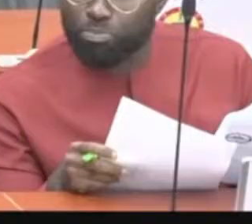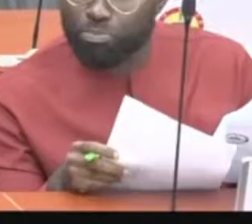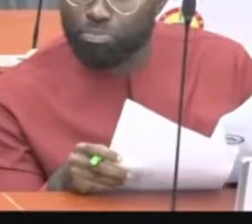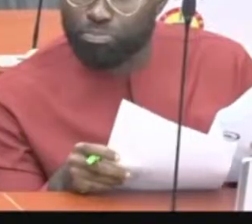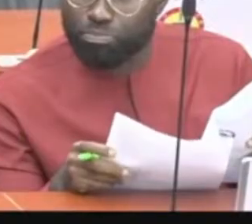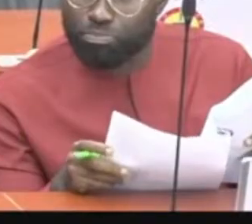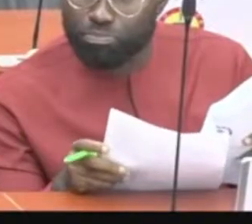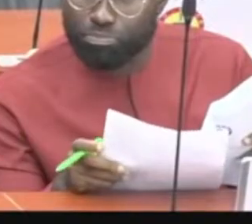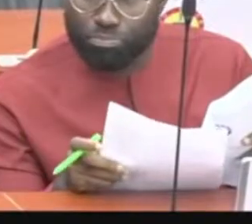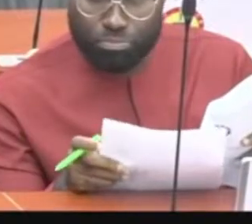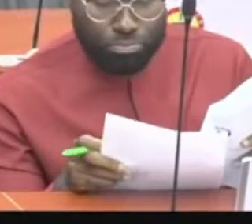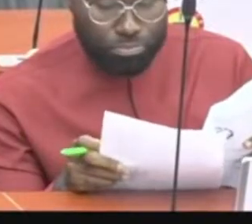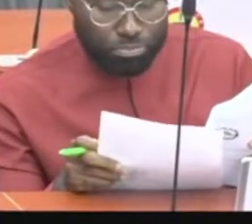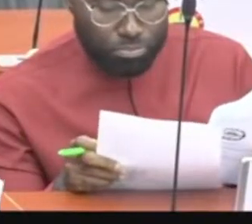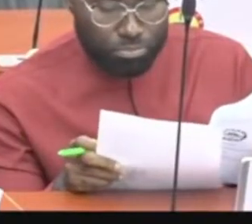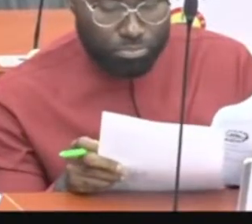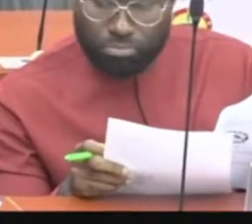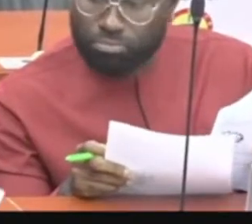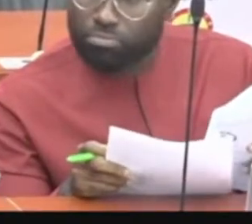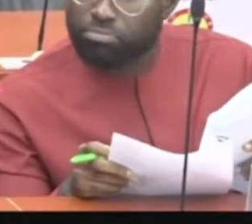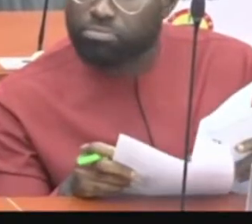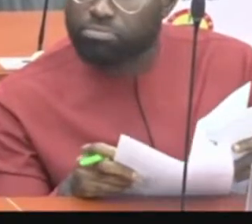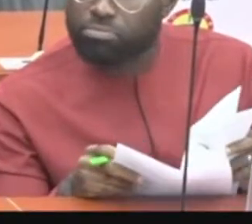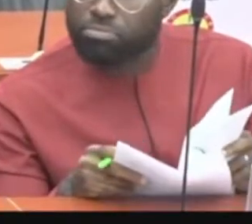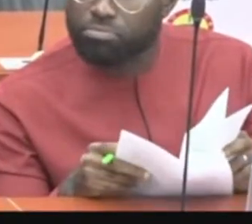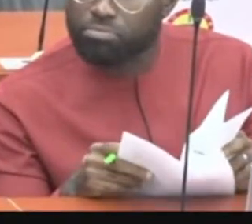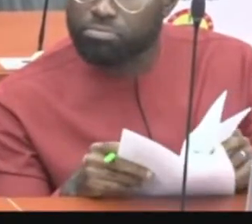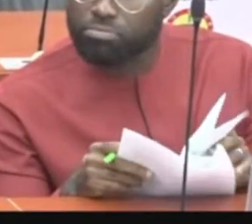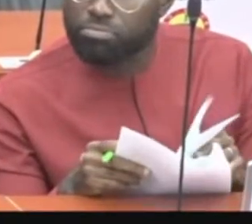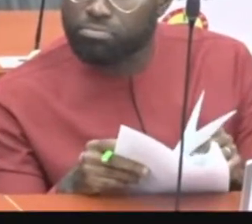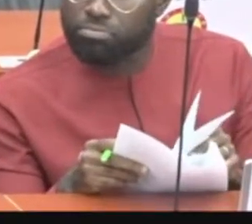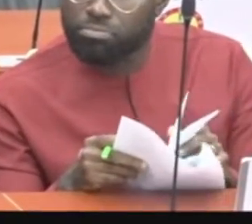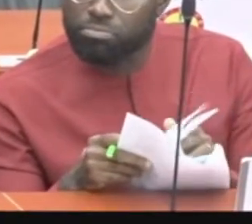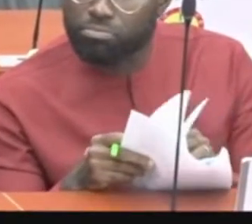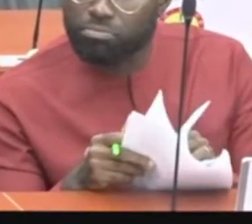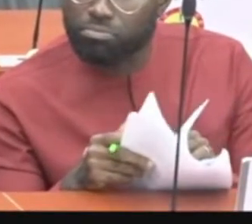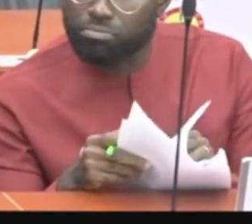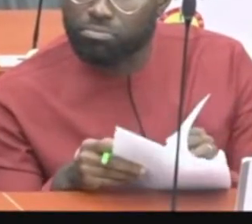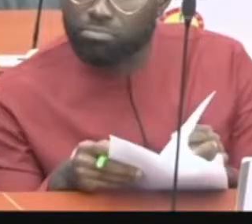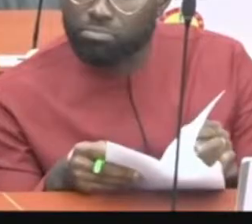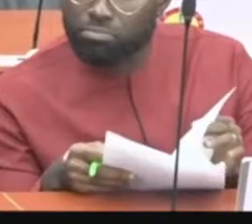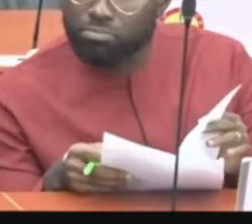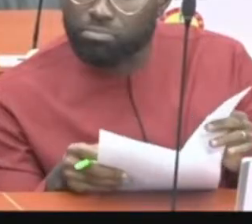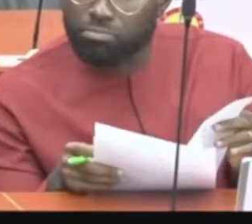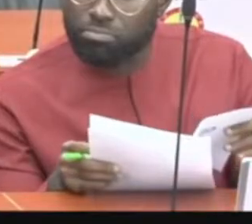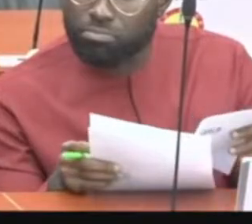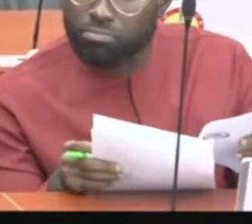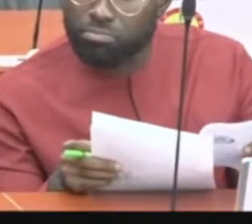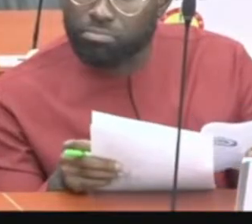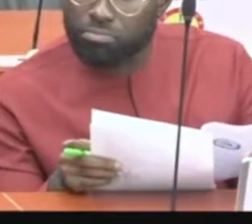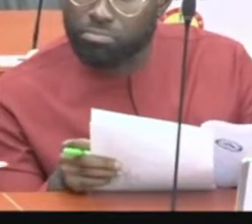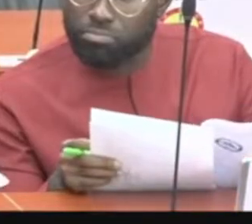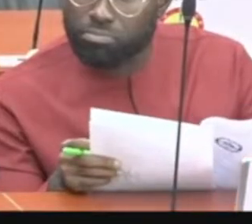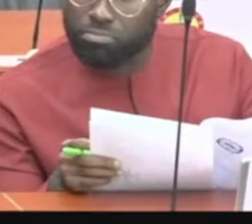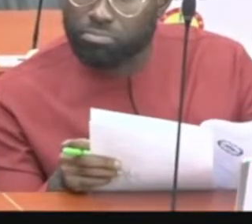and I thank those who are trying to, in attempt to